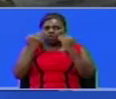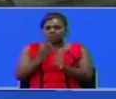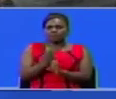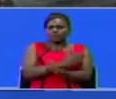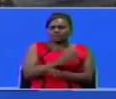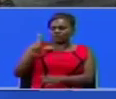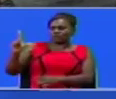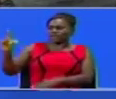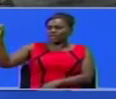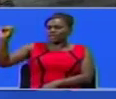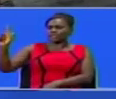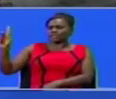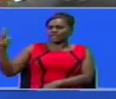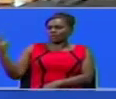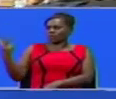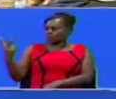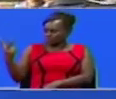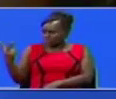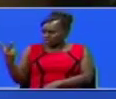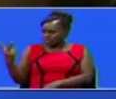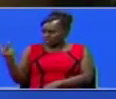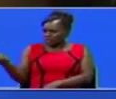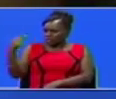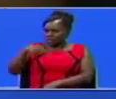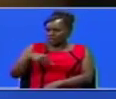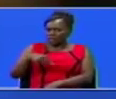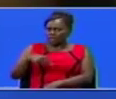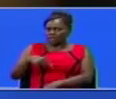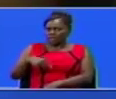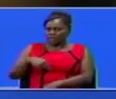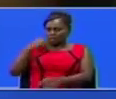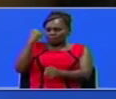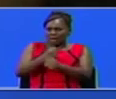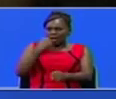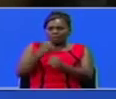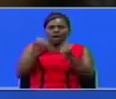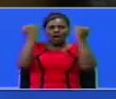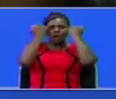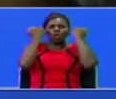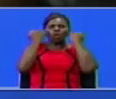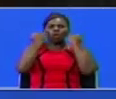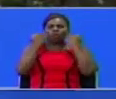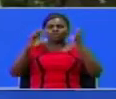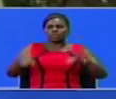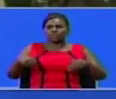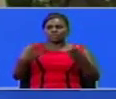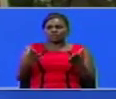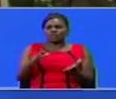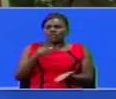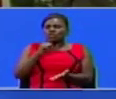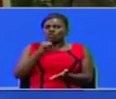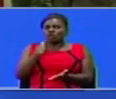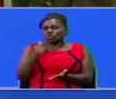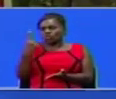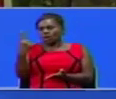the LSK and the KNCHR intervened, the Employment and Labour Relations Court had granted the parties not